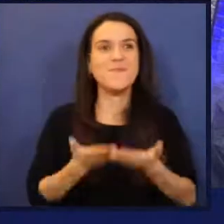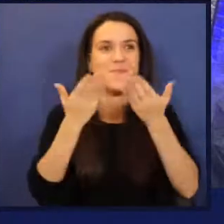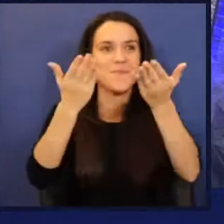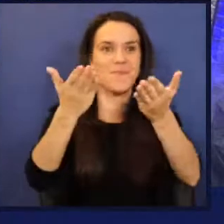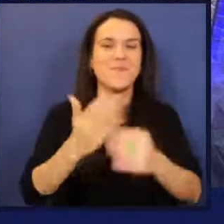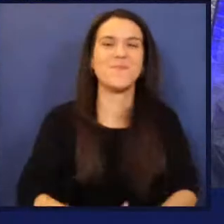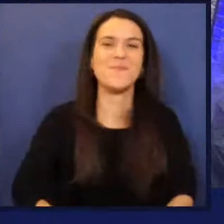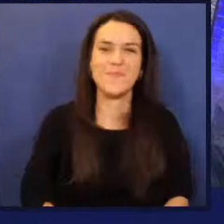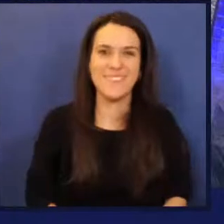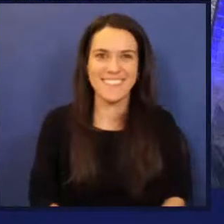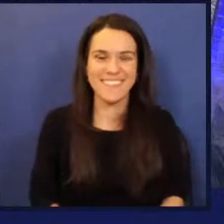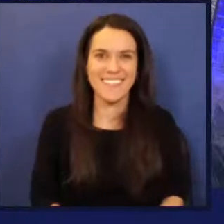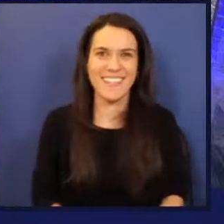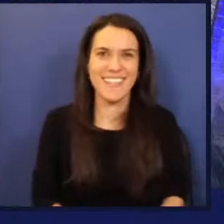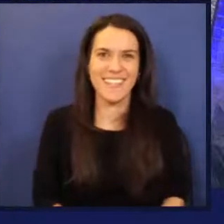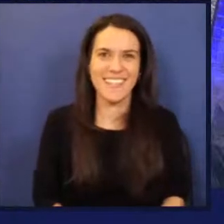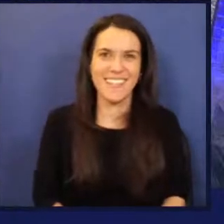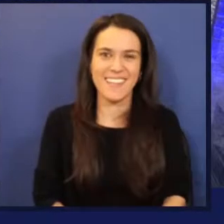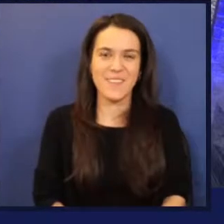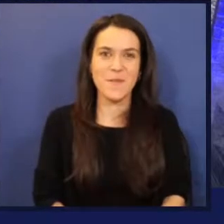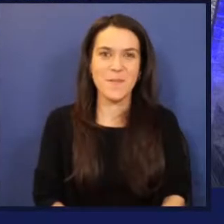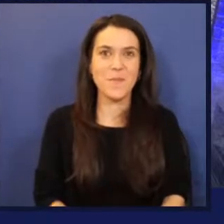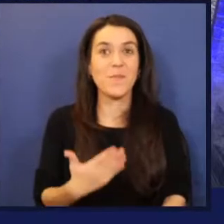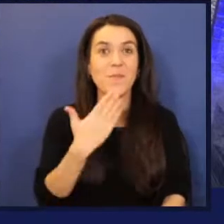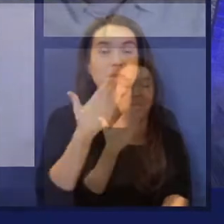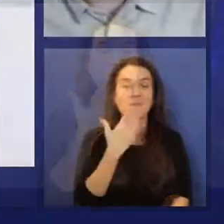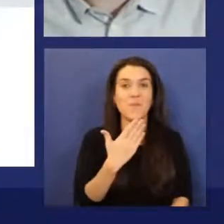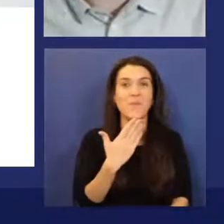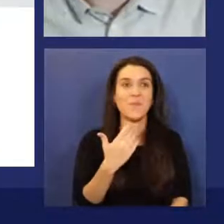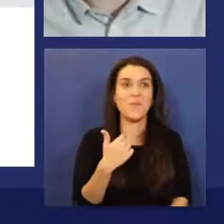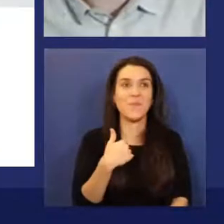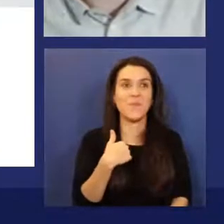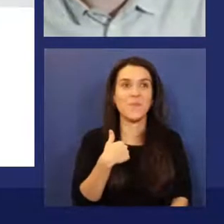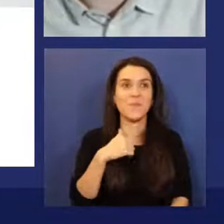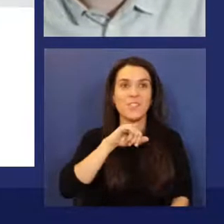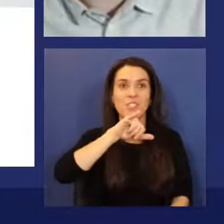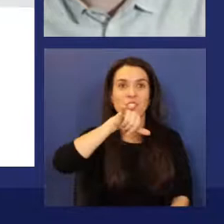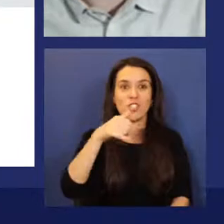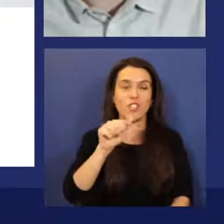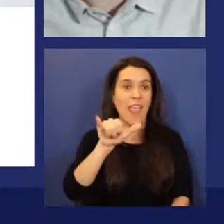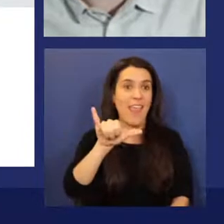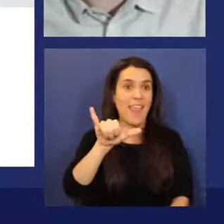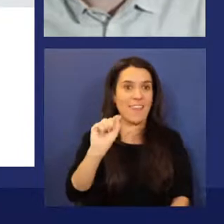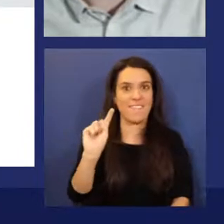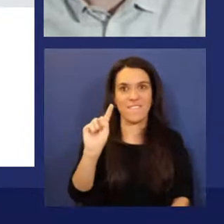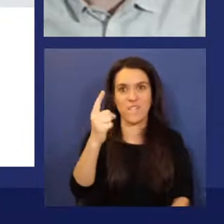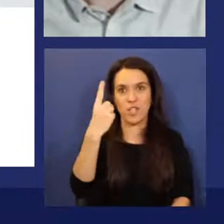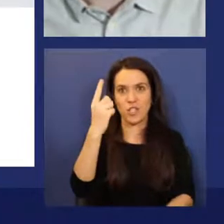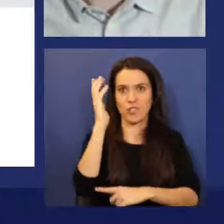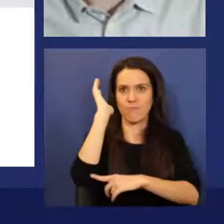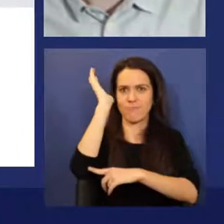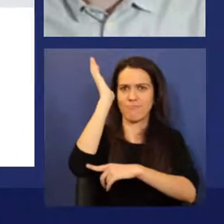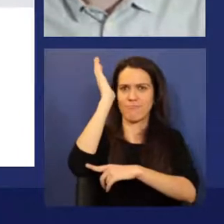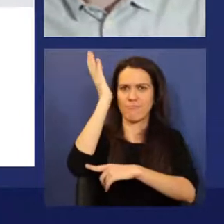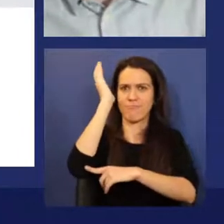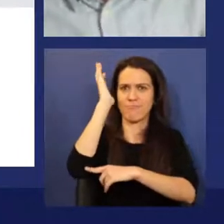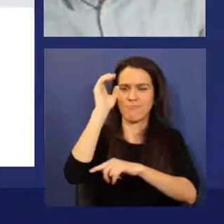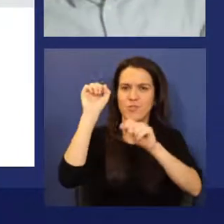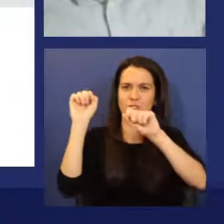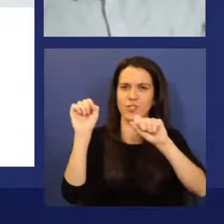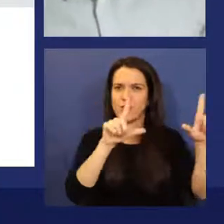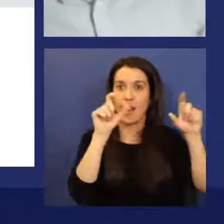Awesome. So yeah, I'll start off by introducing Jay, who's going to talk us through the first couple of slides. So over to you,